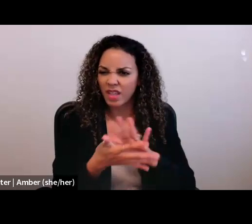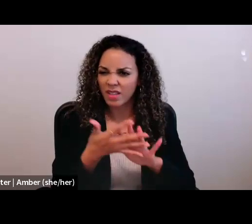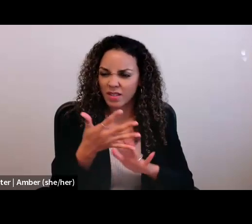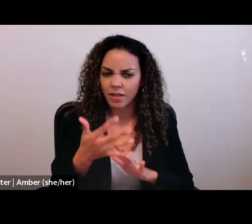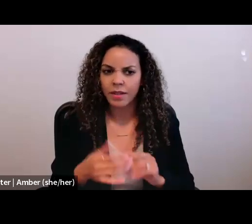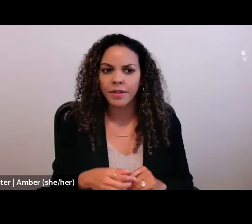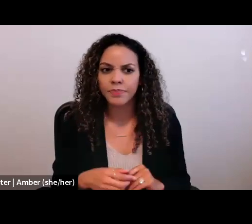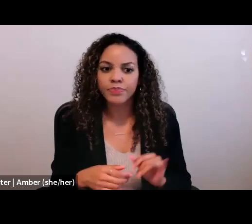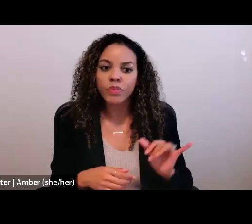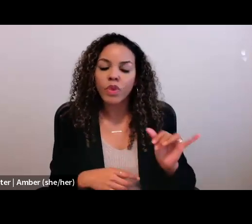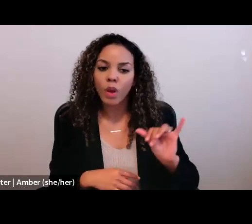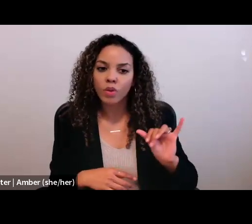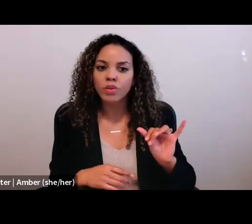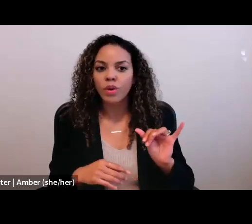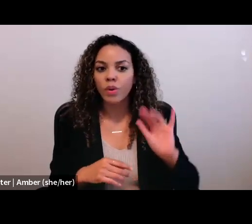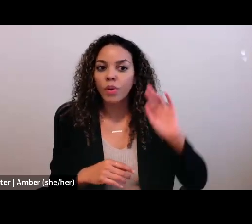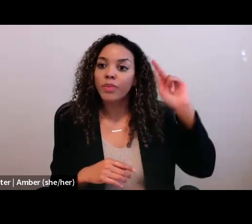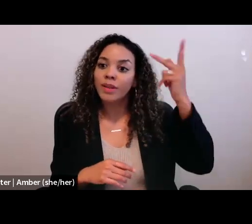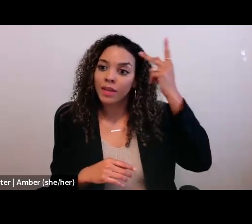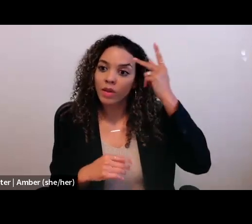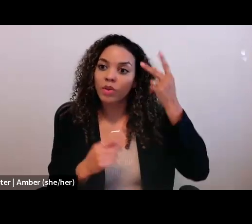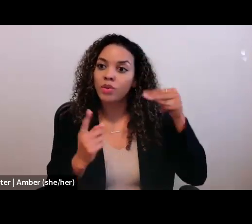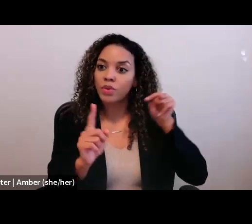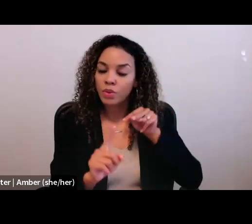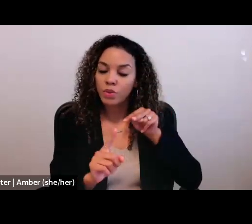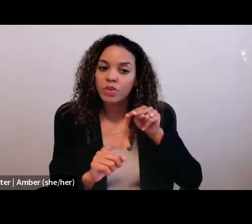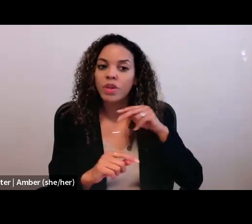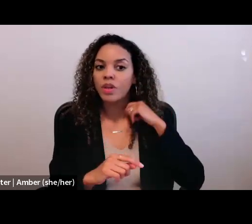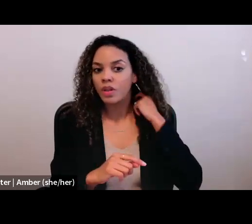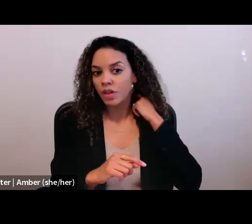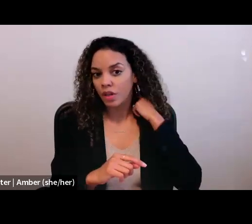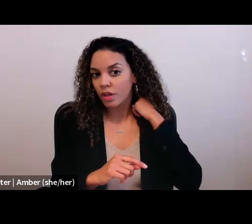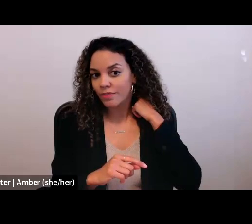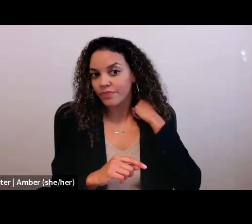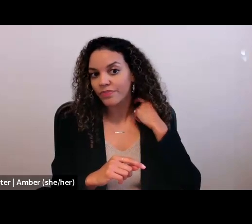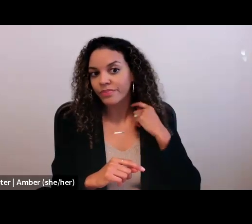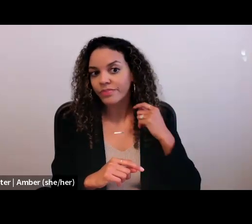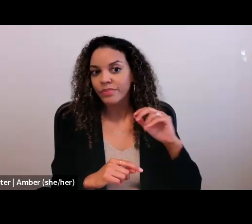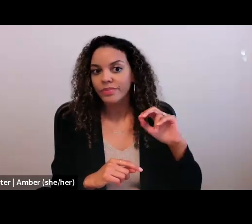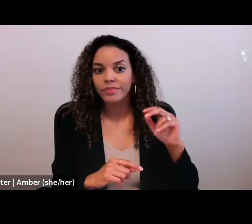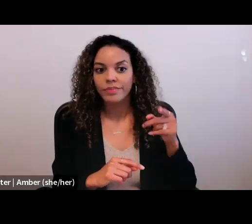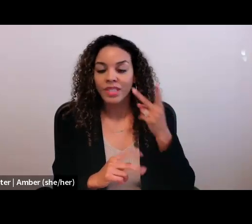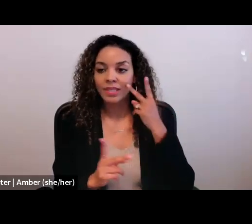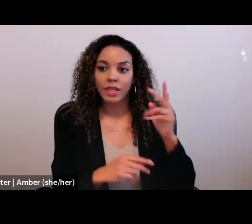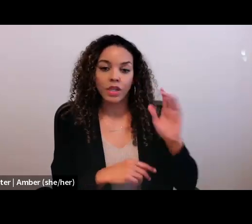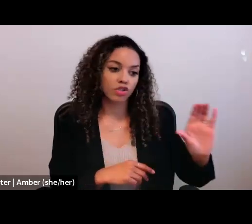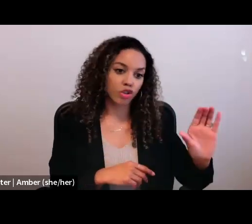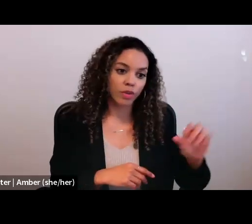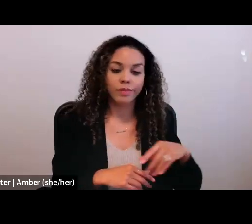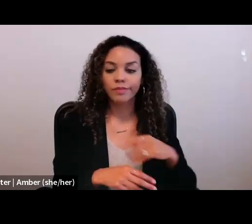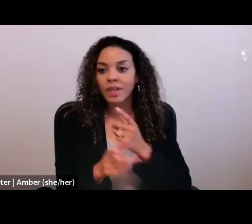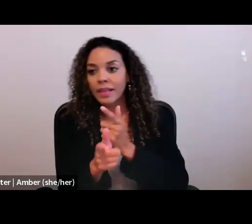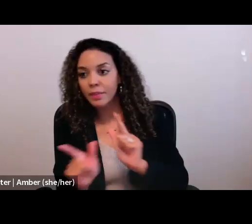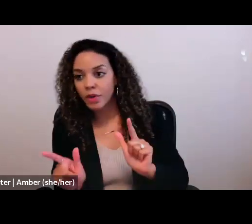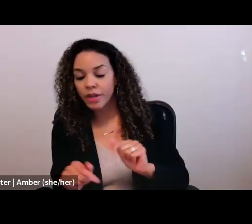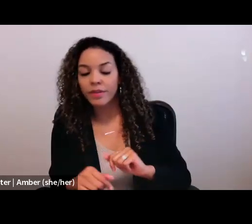had you take the political ideology. And this is to see how conservative you are and how liberal you are, or